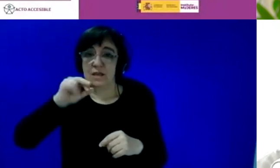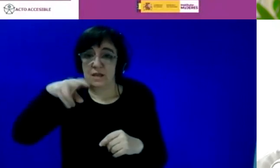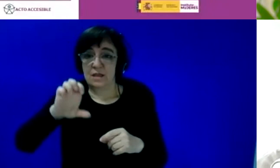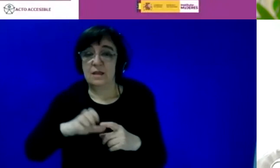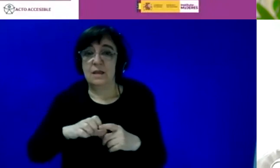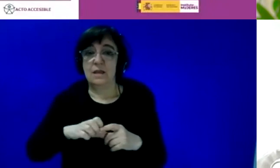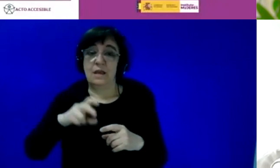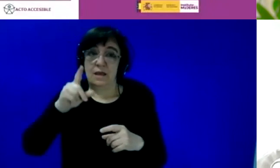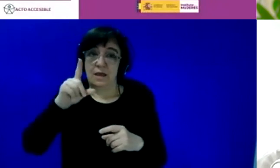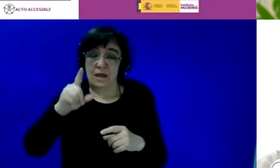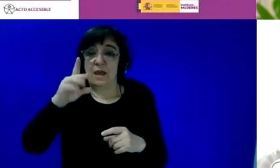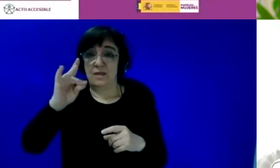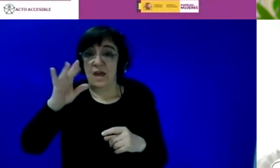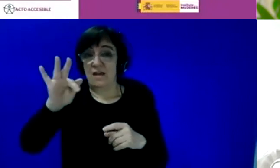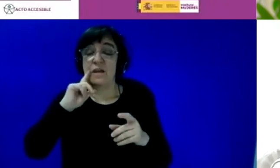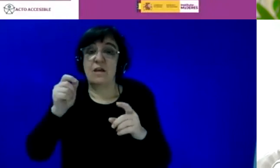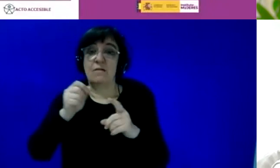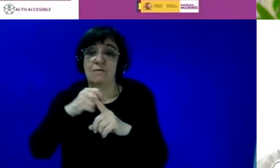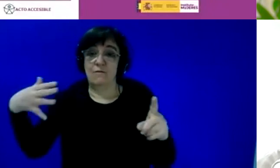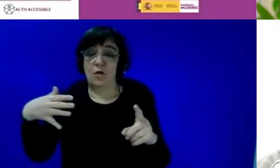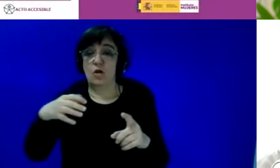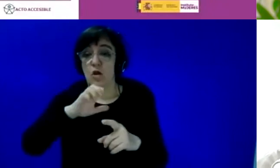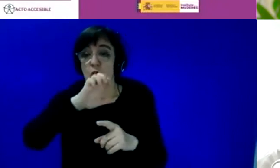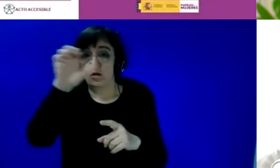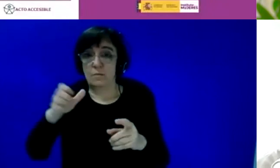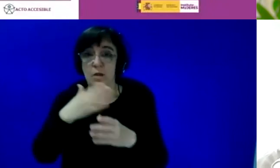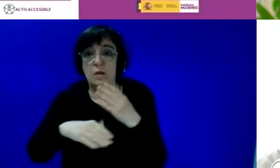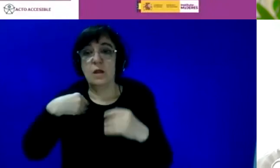Catherine Naughton from the EDF.